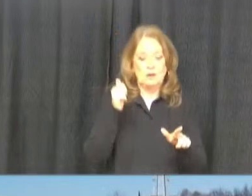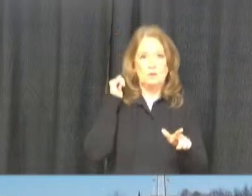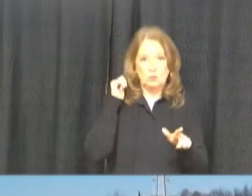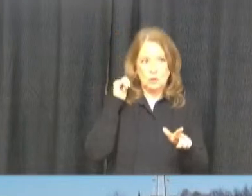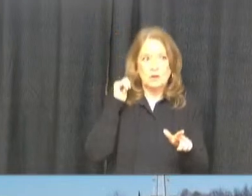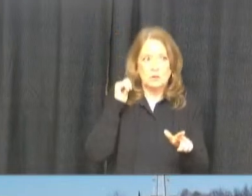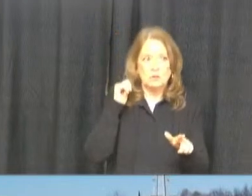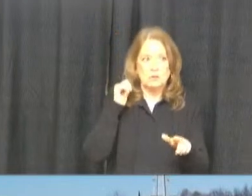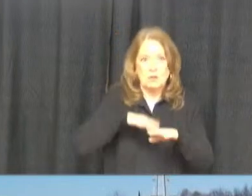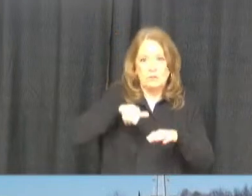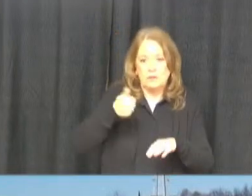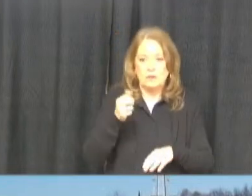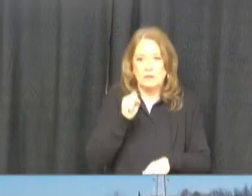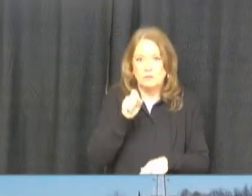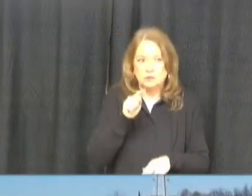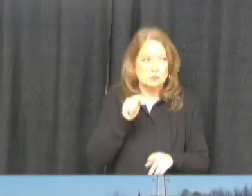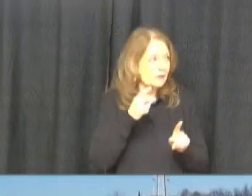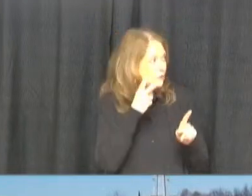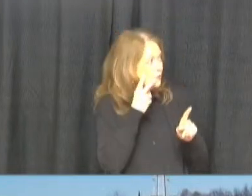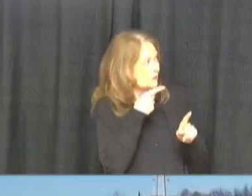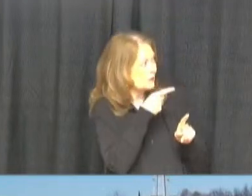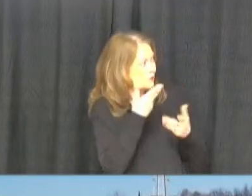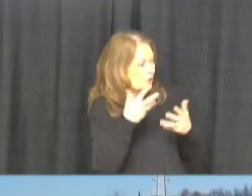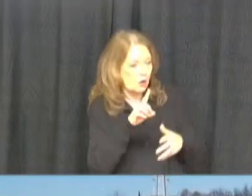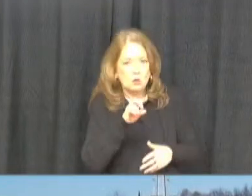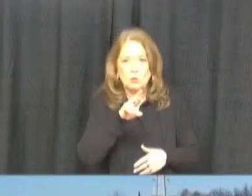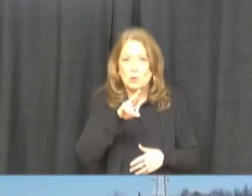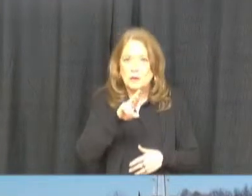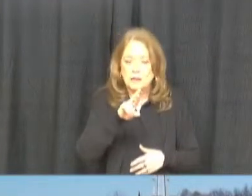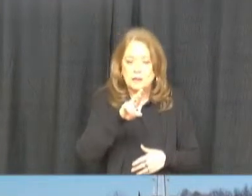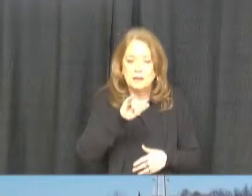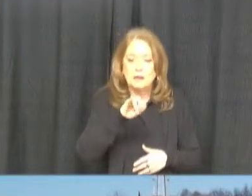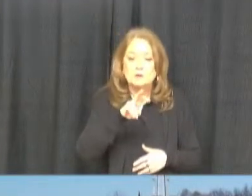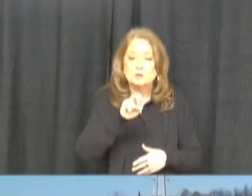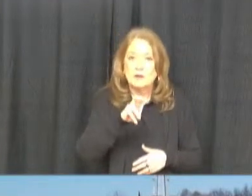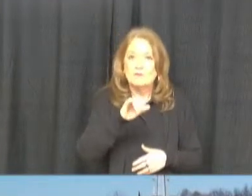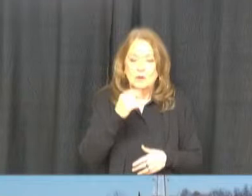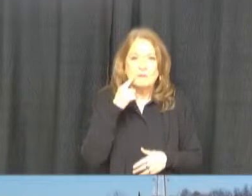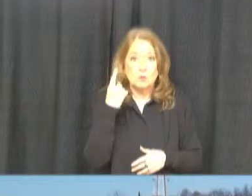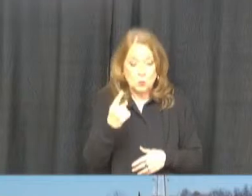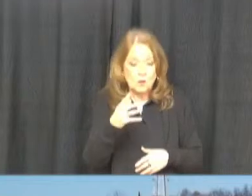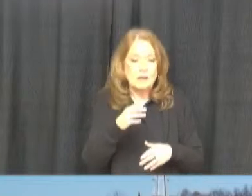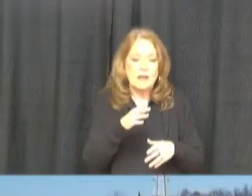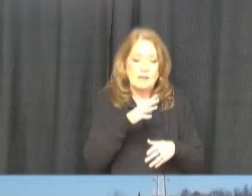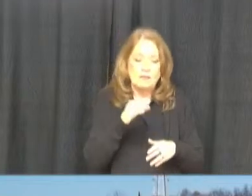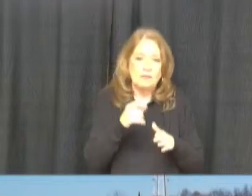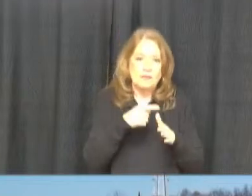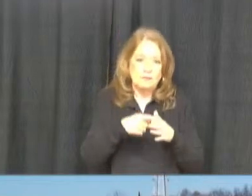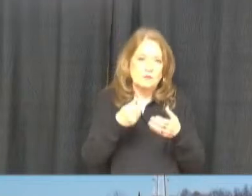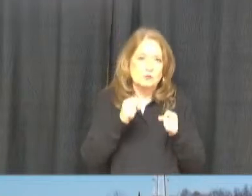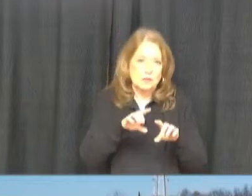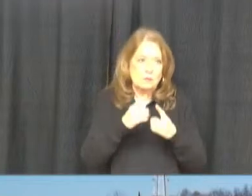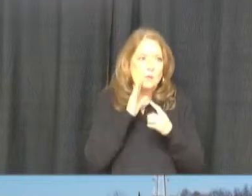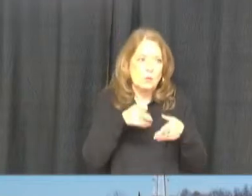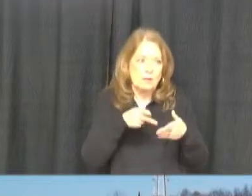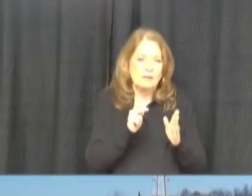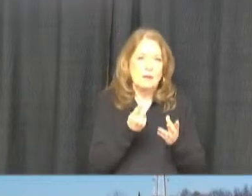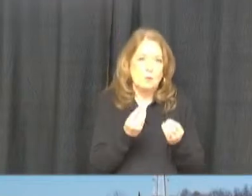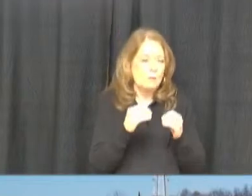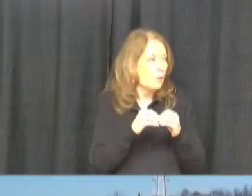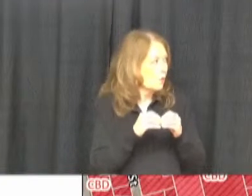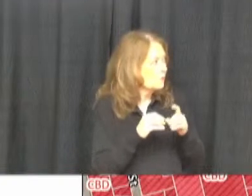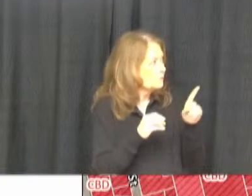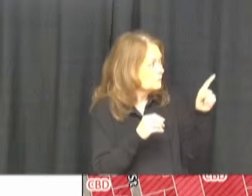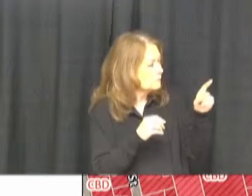the other street. And here's the frontage there. There's already a driveway for one house, and the street department will allow a single family driveway out to the road